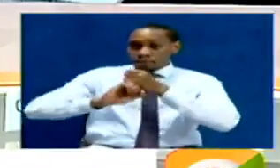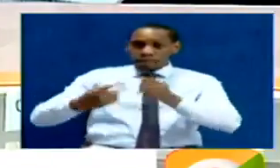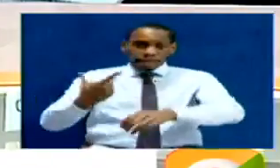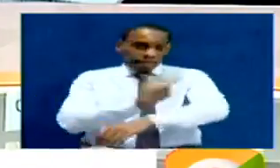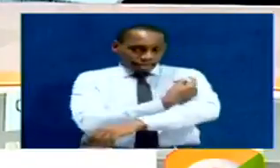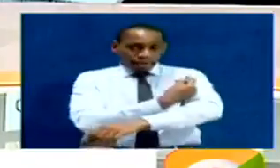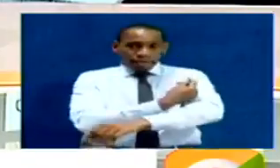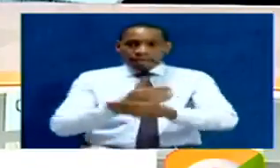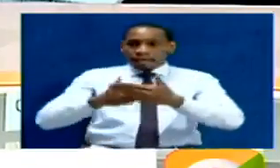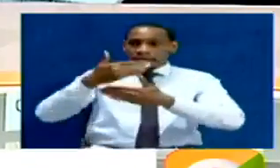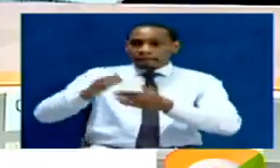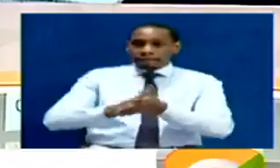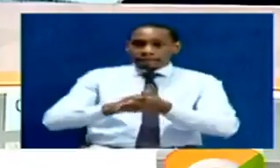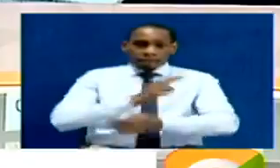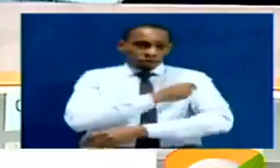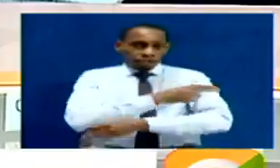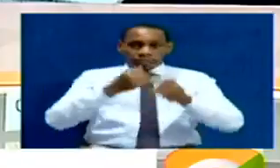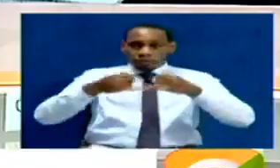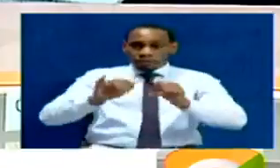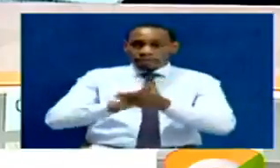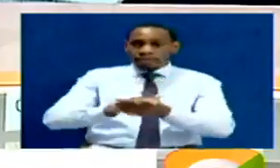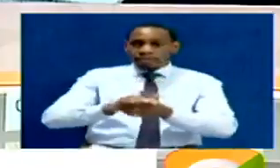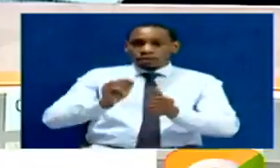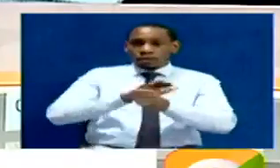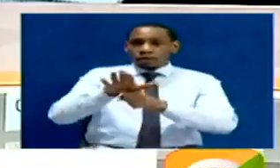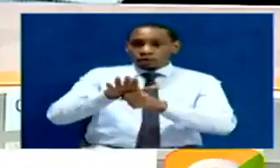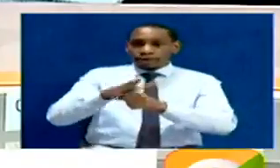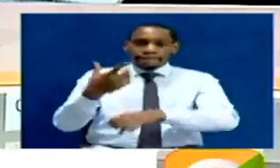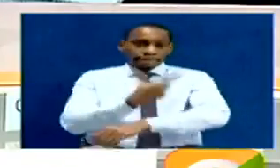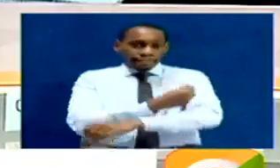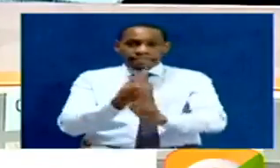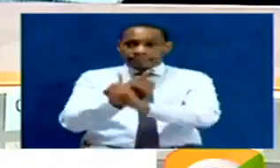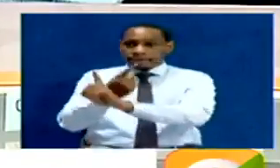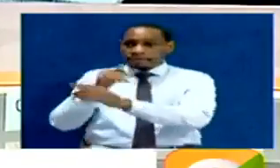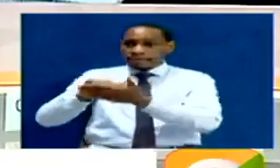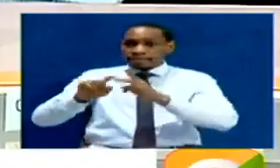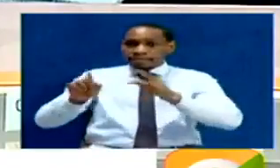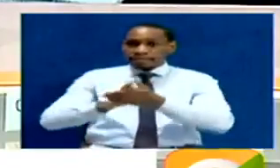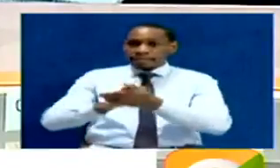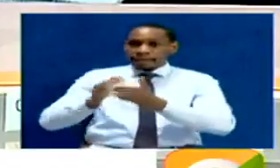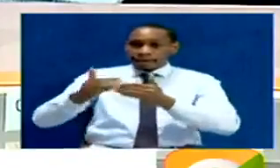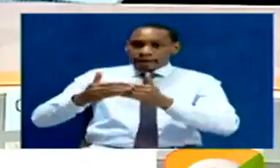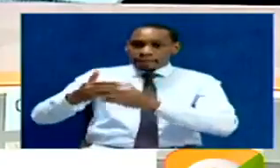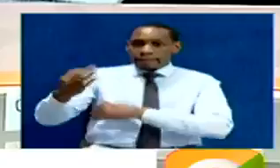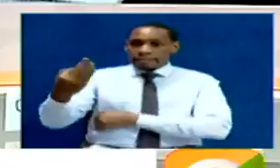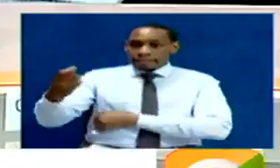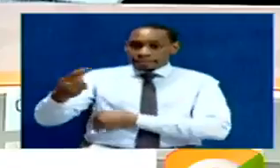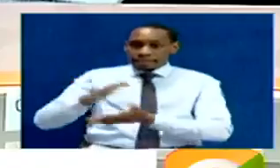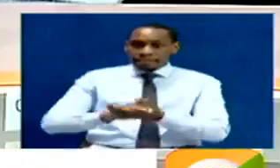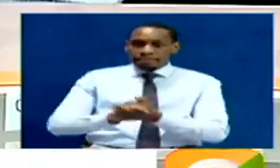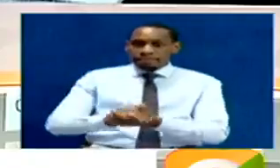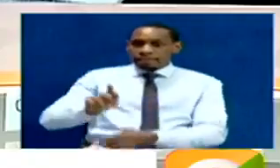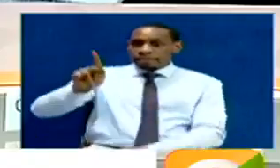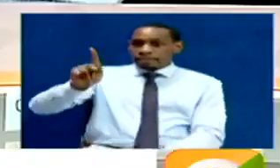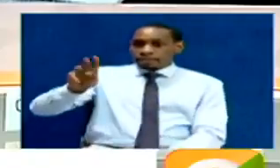vaccine front following clinical trials of other COVID-19 vaccines that will begin in the next 3 months. The Kenya